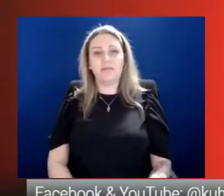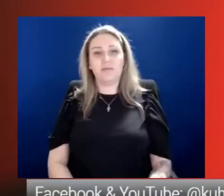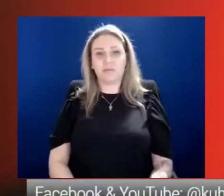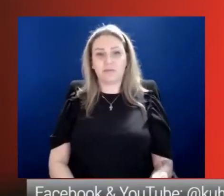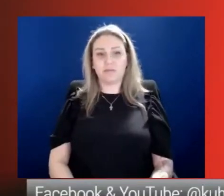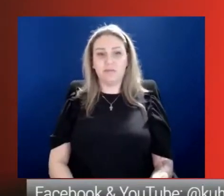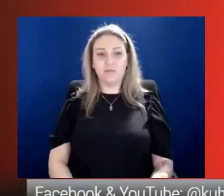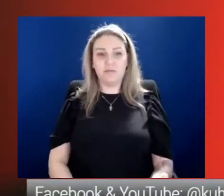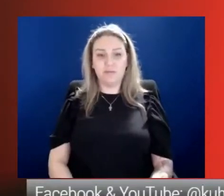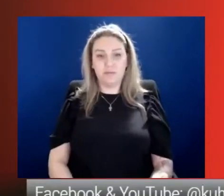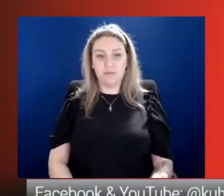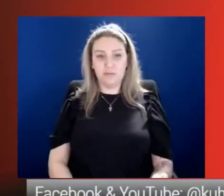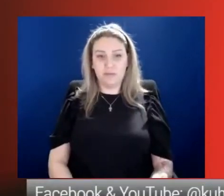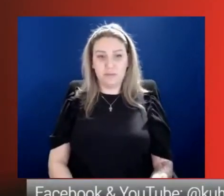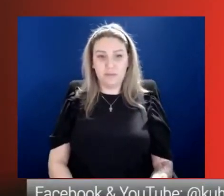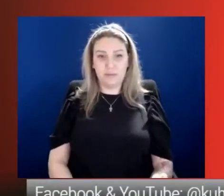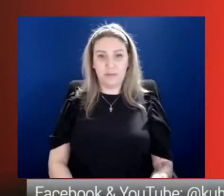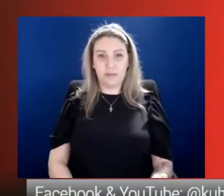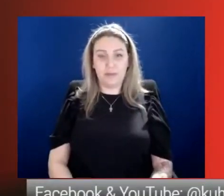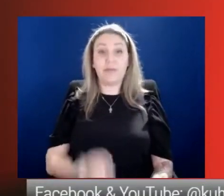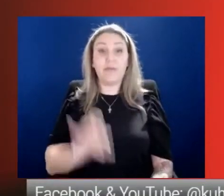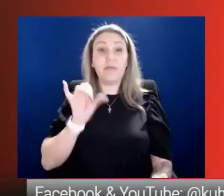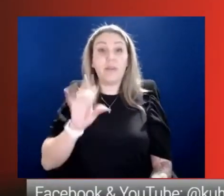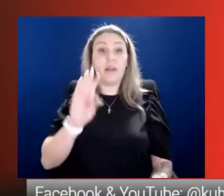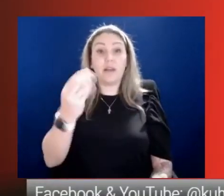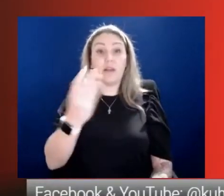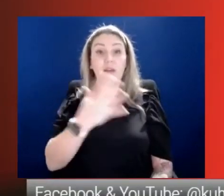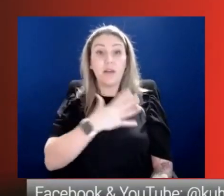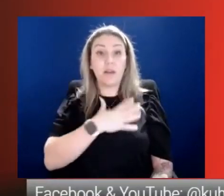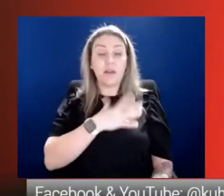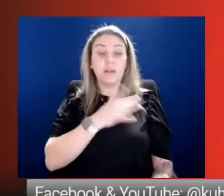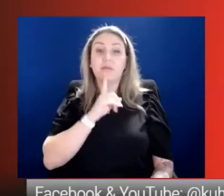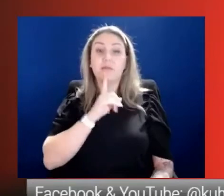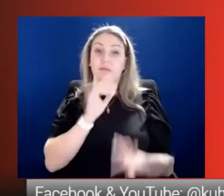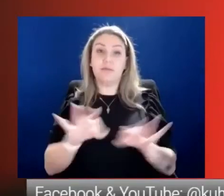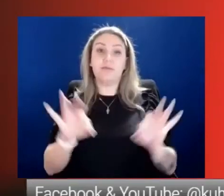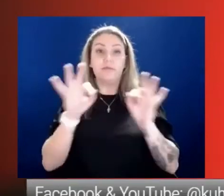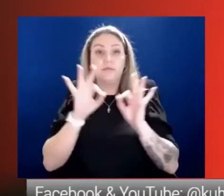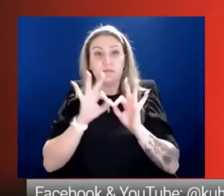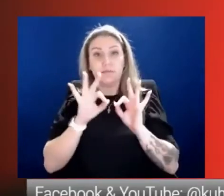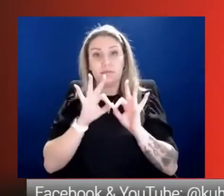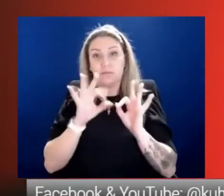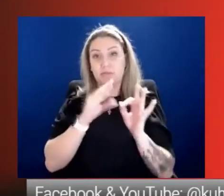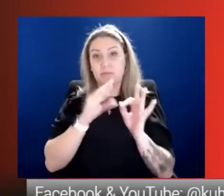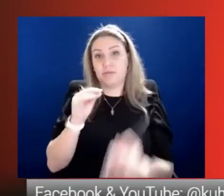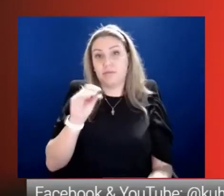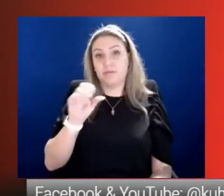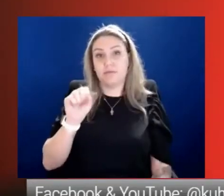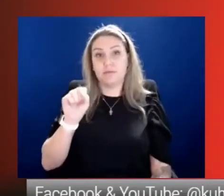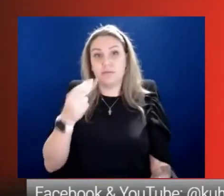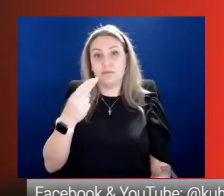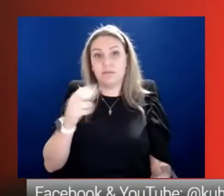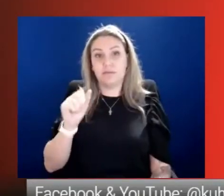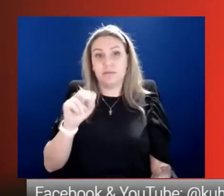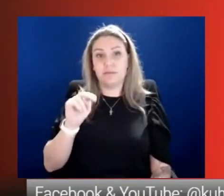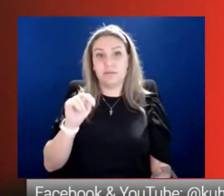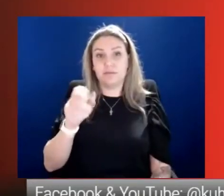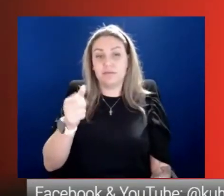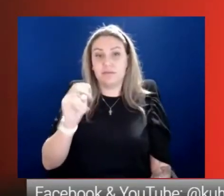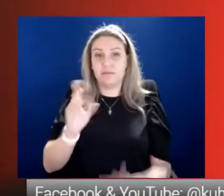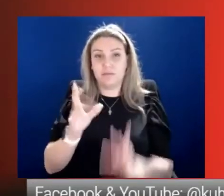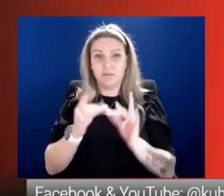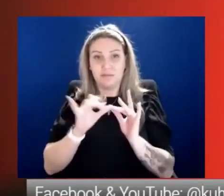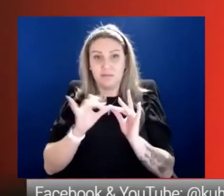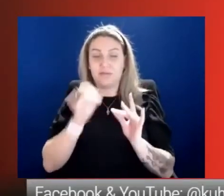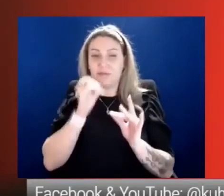And that grace piece is really important, and Shannon brought that up, give not for her own self, but I'm